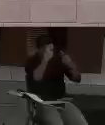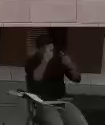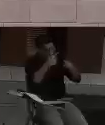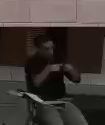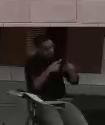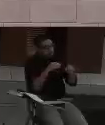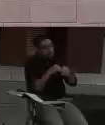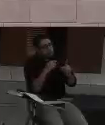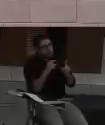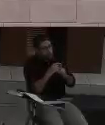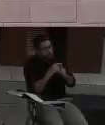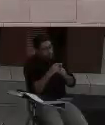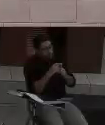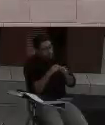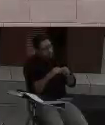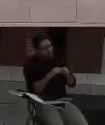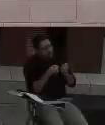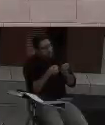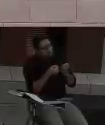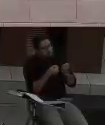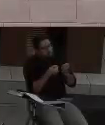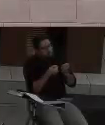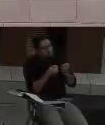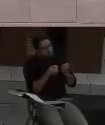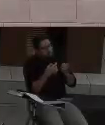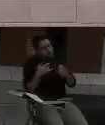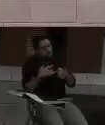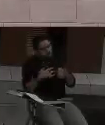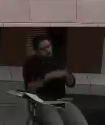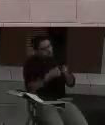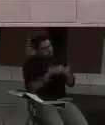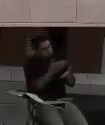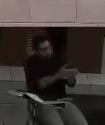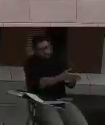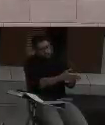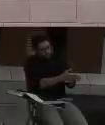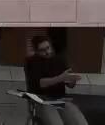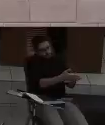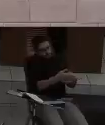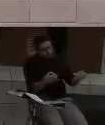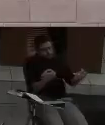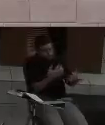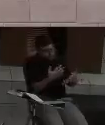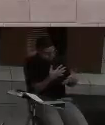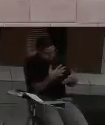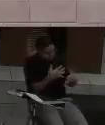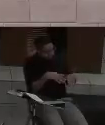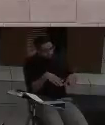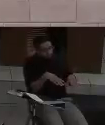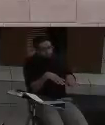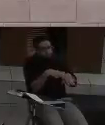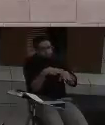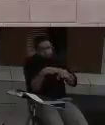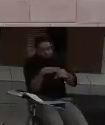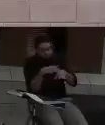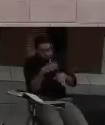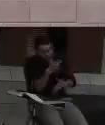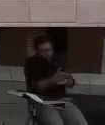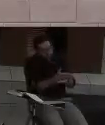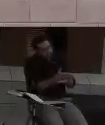Break the cycle. Break the cycle of fear. Break the cycle of hopelessness. Break the cycle